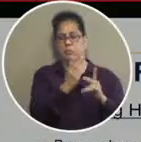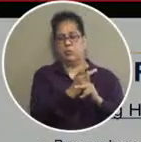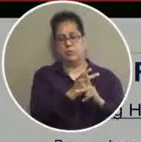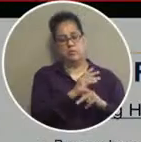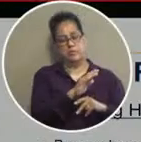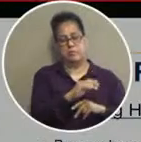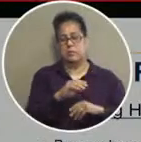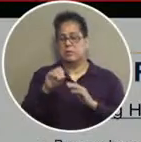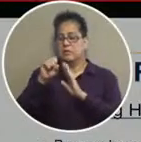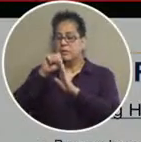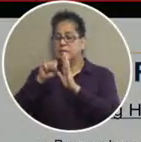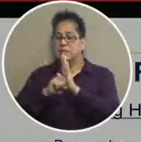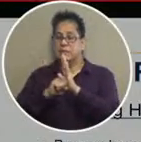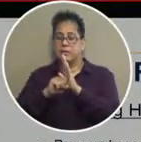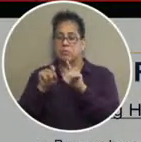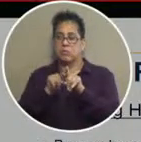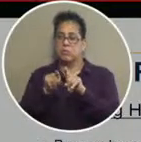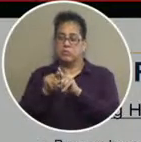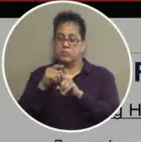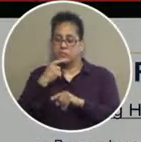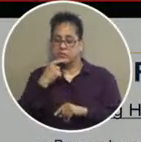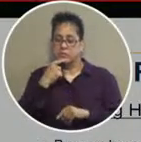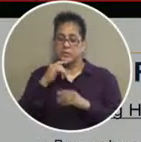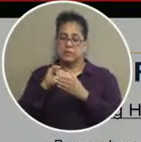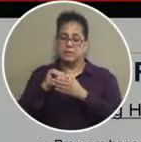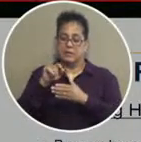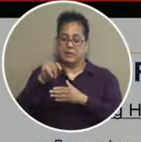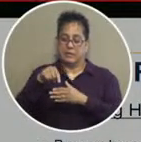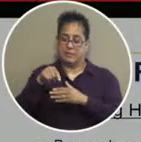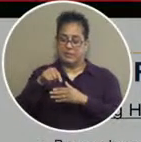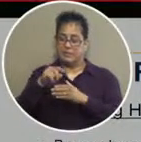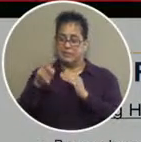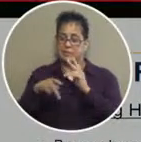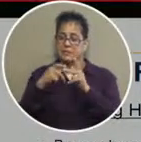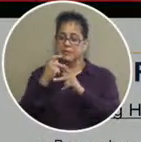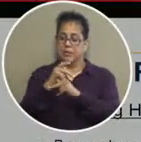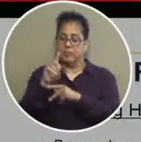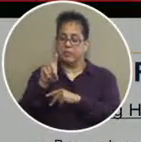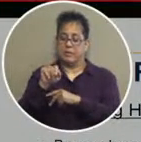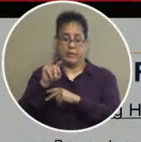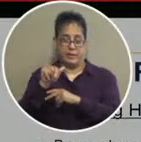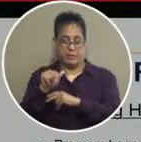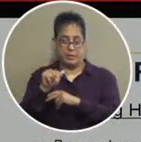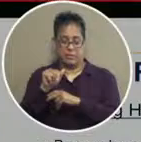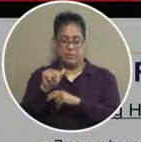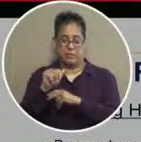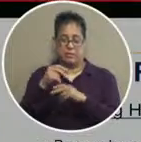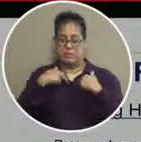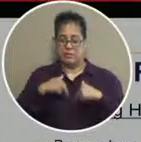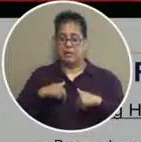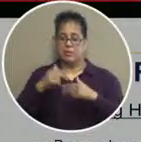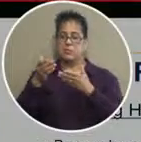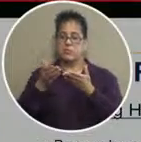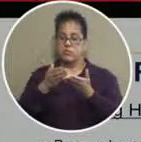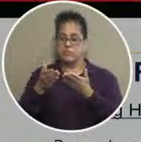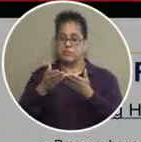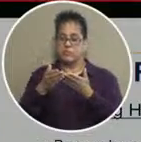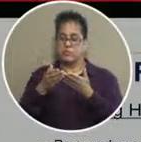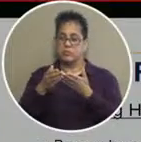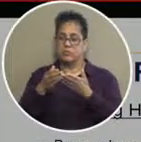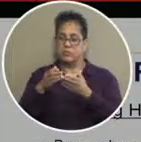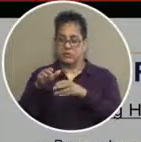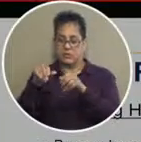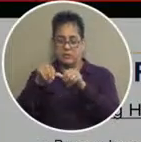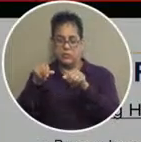when the state reports this type of data, that it's done by health service region,